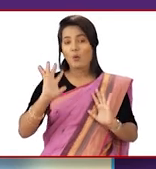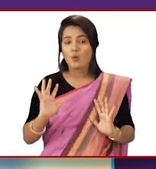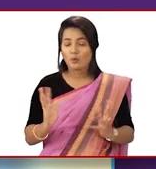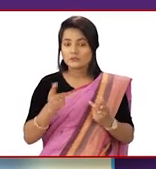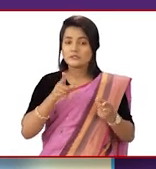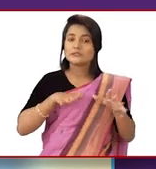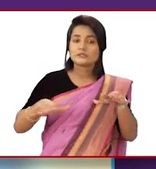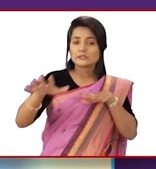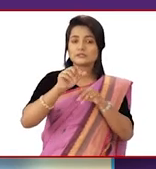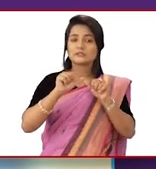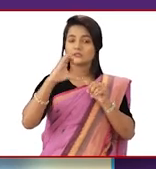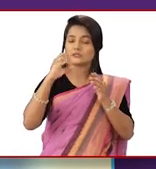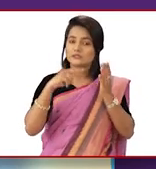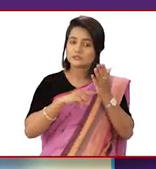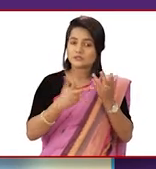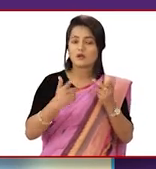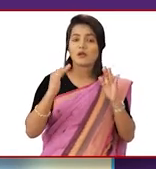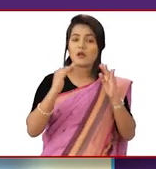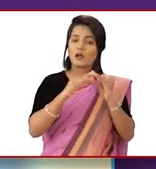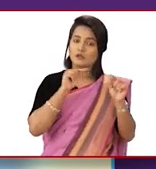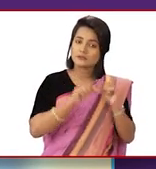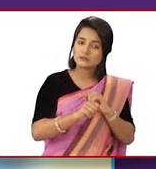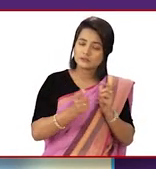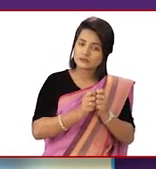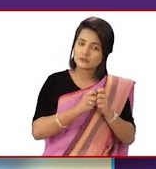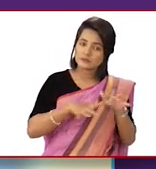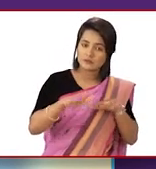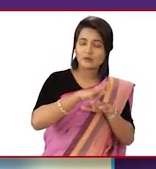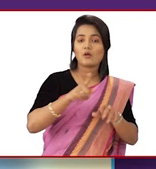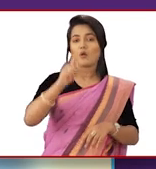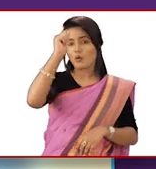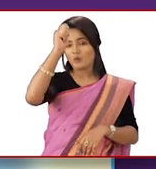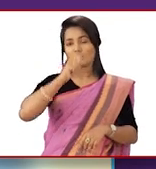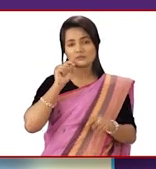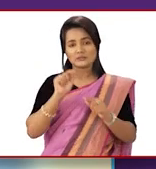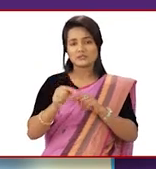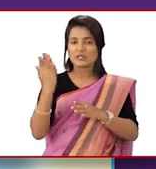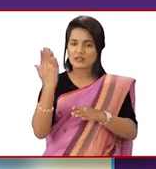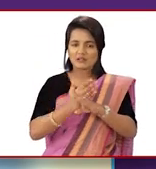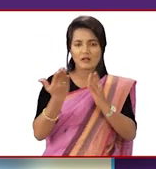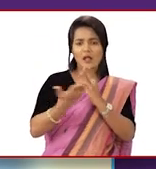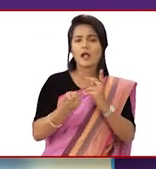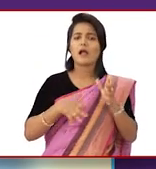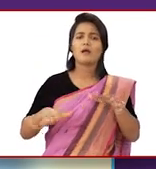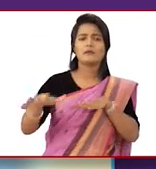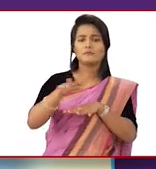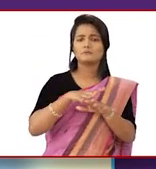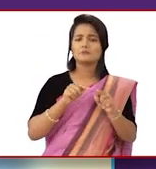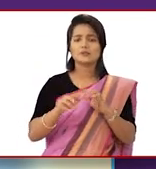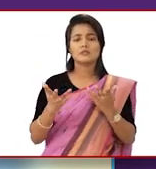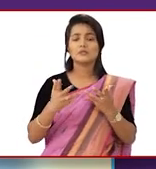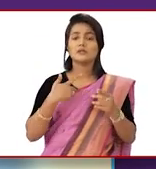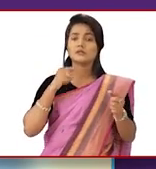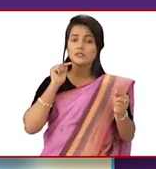natural that you do your house chores and your wife does hers. It's only natural. And then when you brag about it